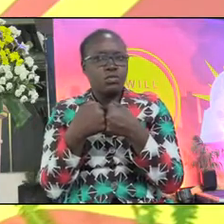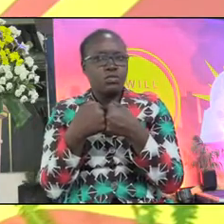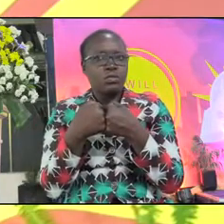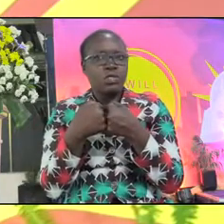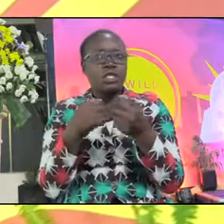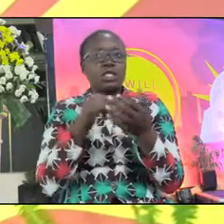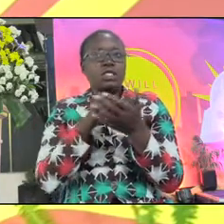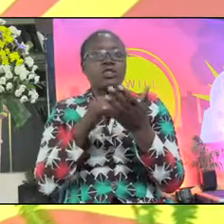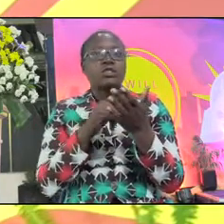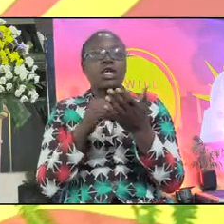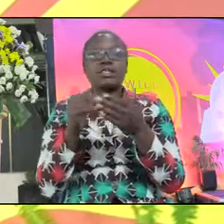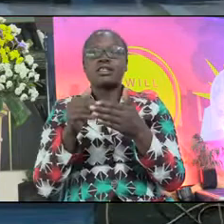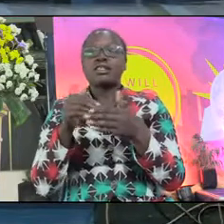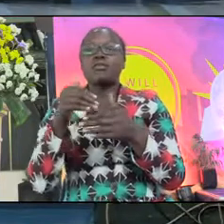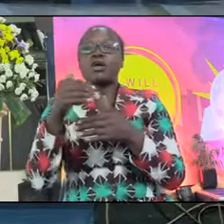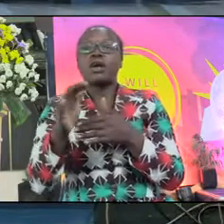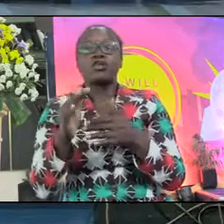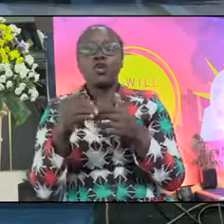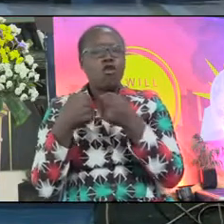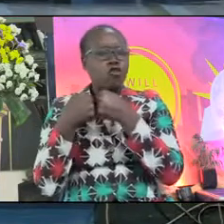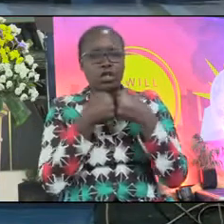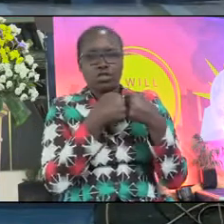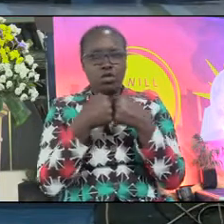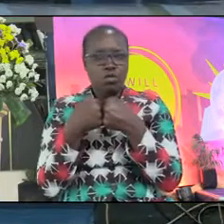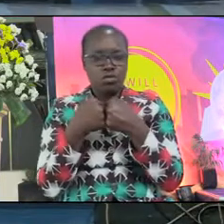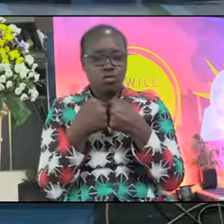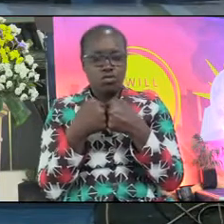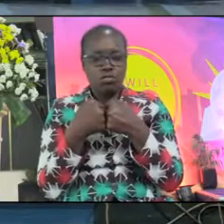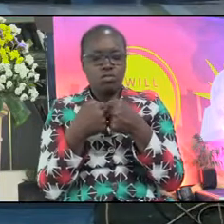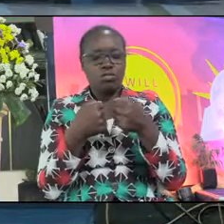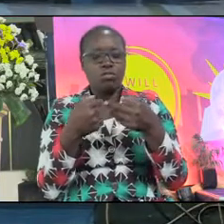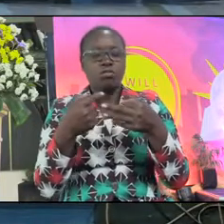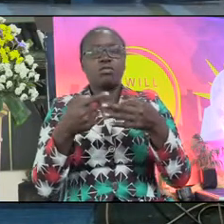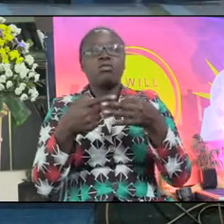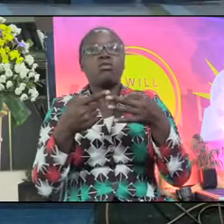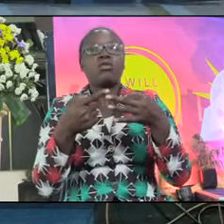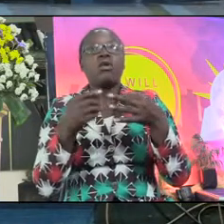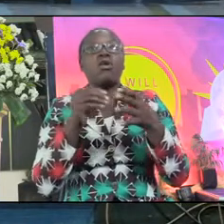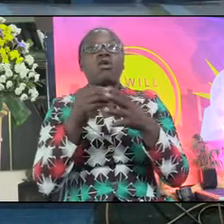you just came out of a storm,